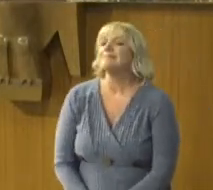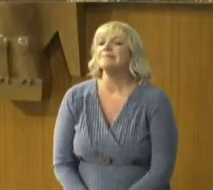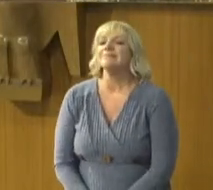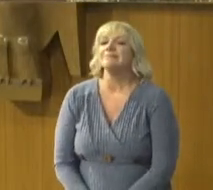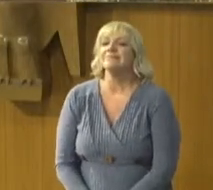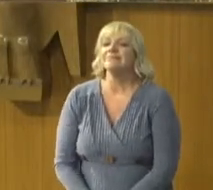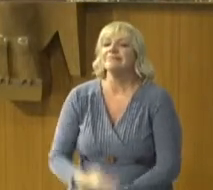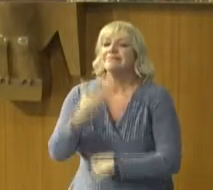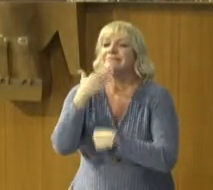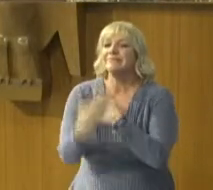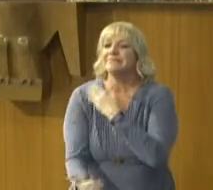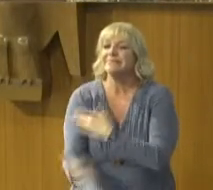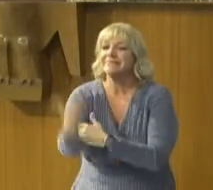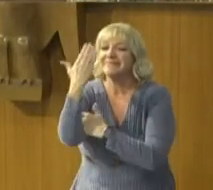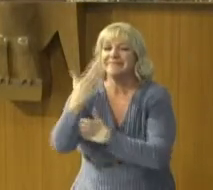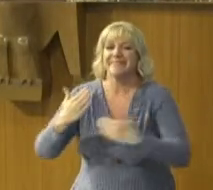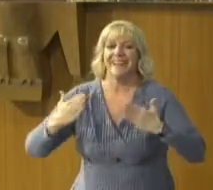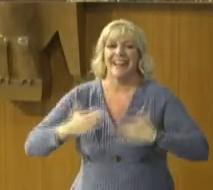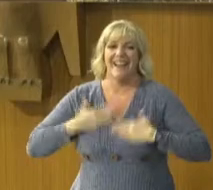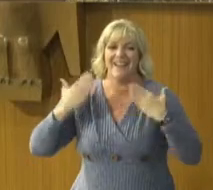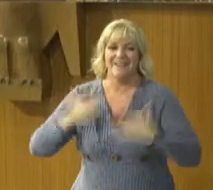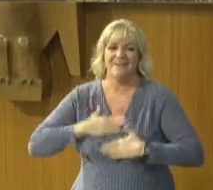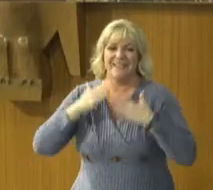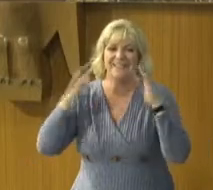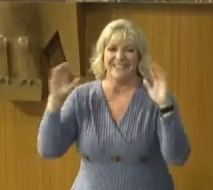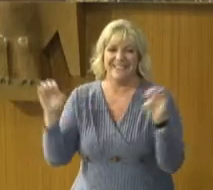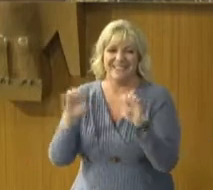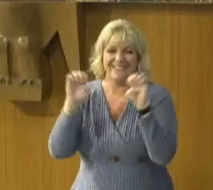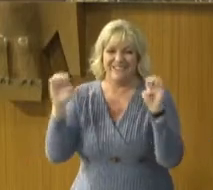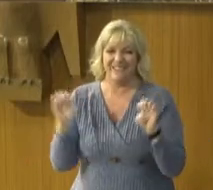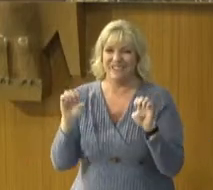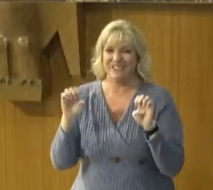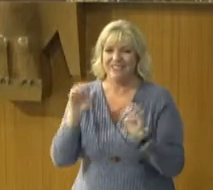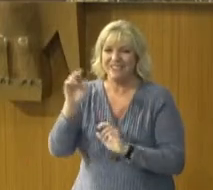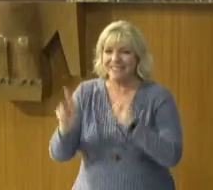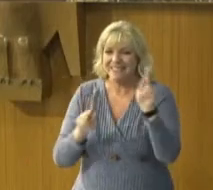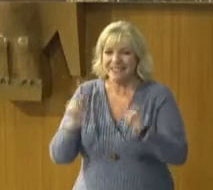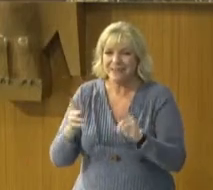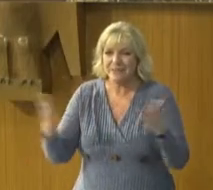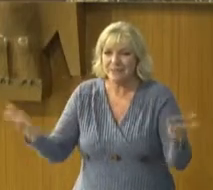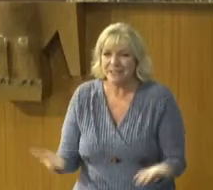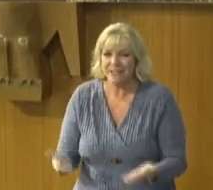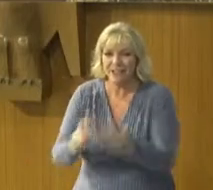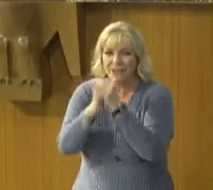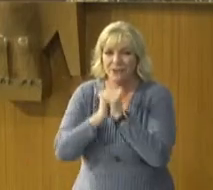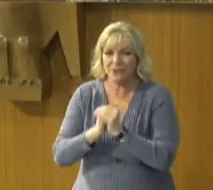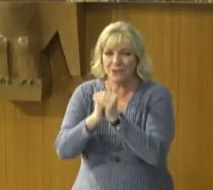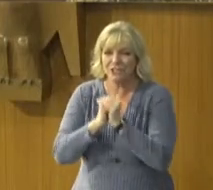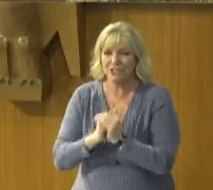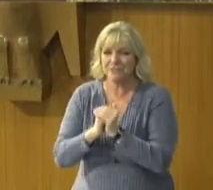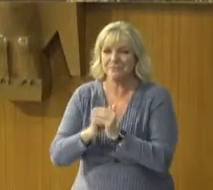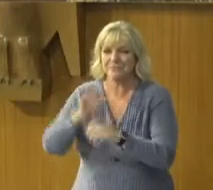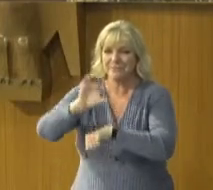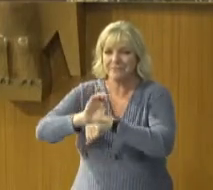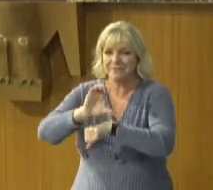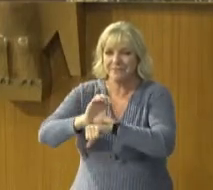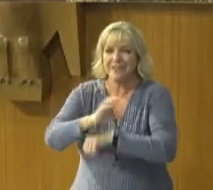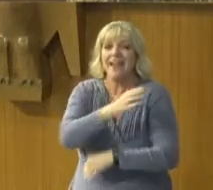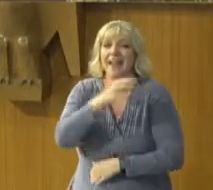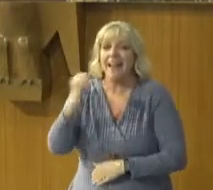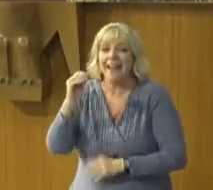Good morning and happy Easter to everyone here worshiping with us in the sanctuary and those tuning